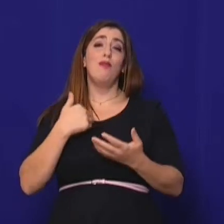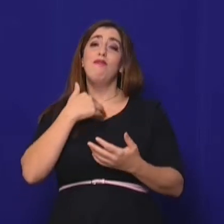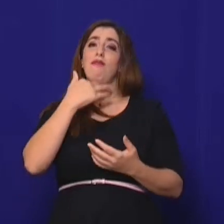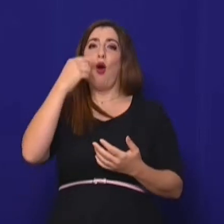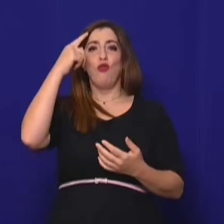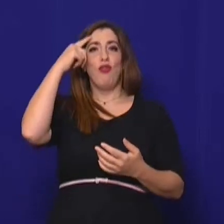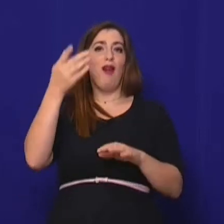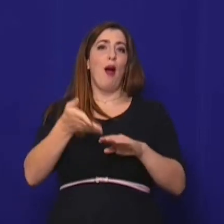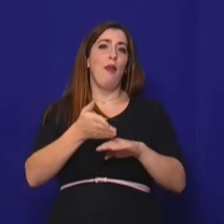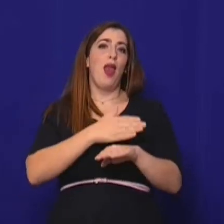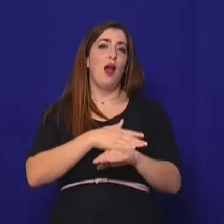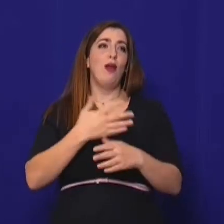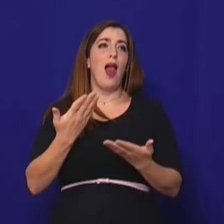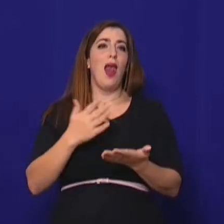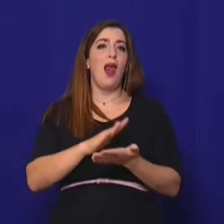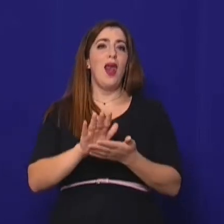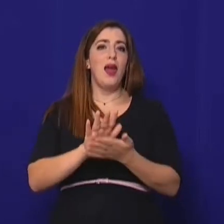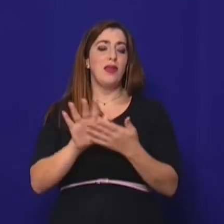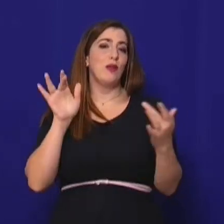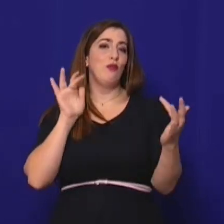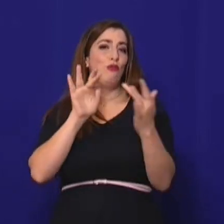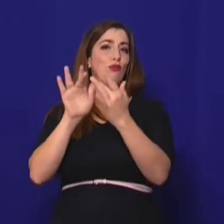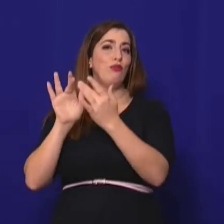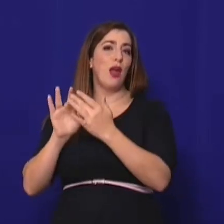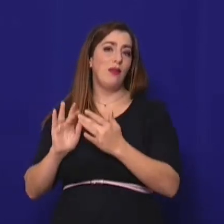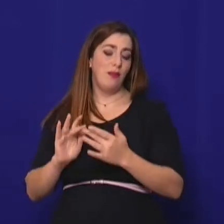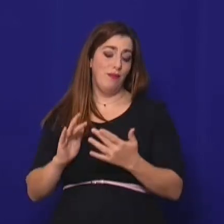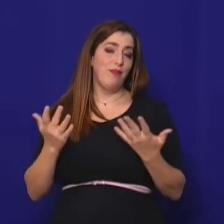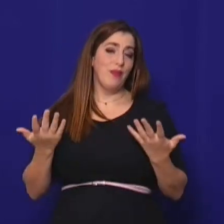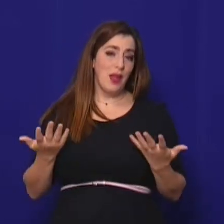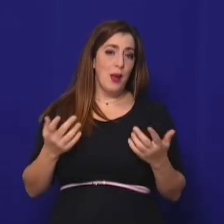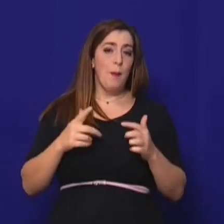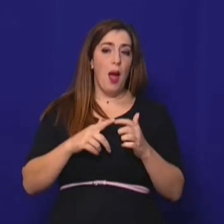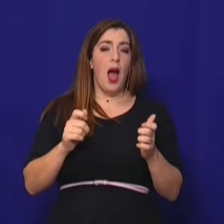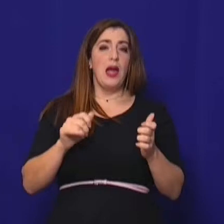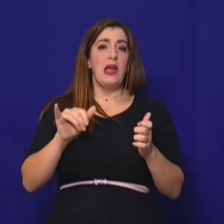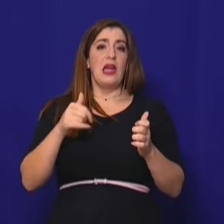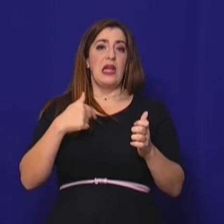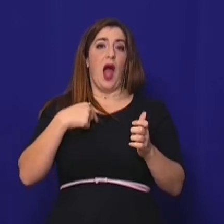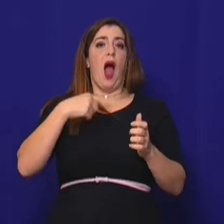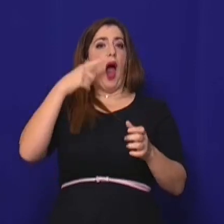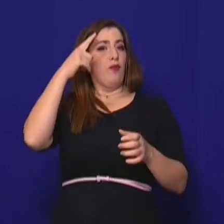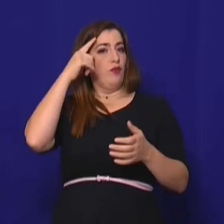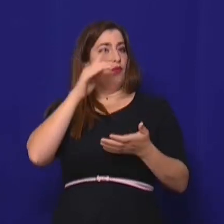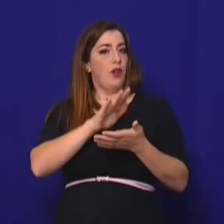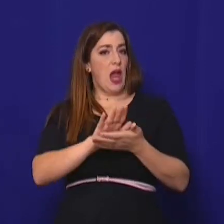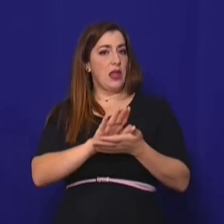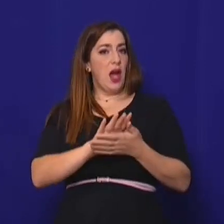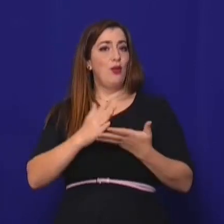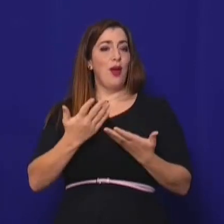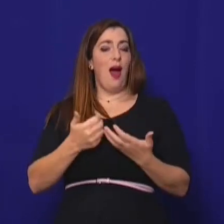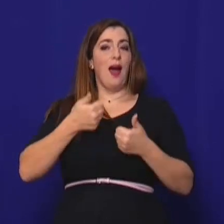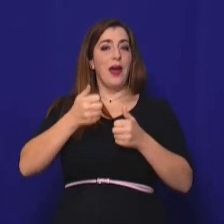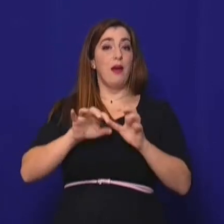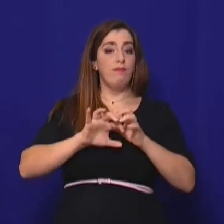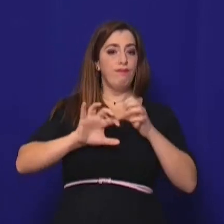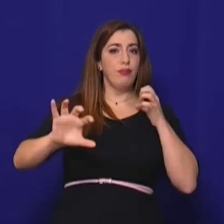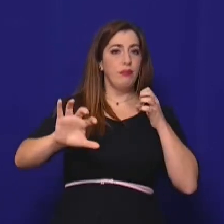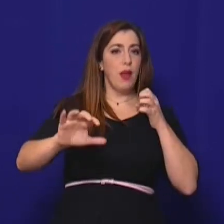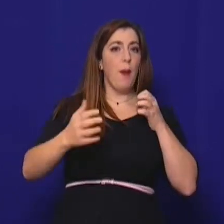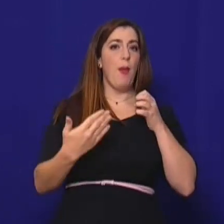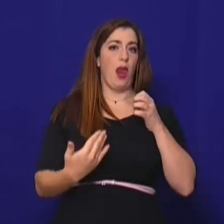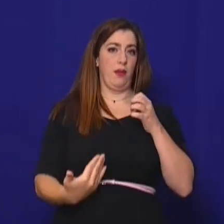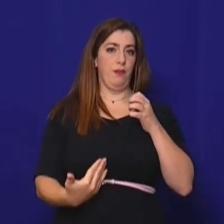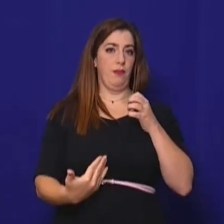espożizzjoni. Però la darba inti ssir taf imbagħad tista' tevita għaliex irridu niftakru li l-exposure għal dan il-virus